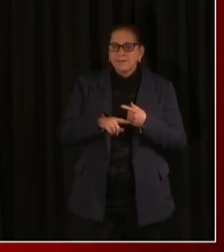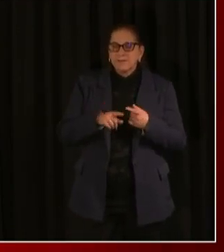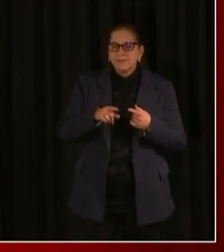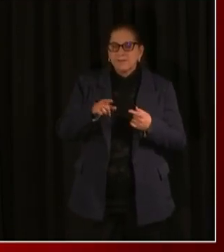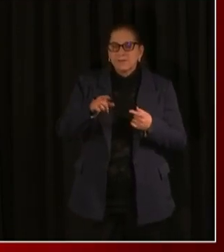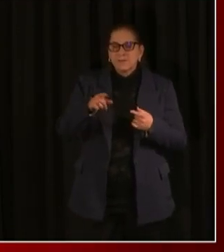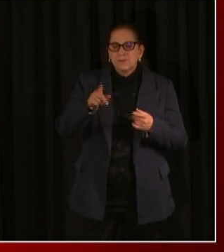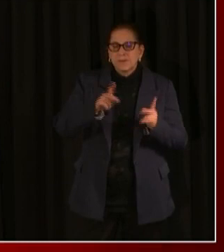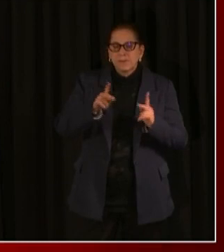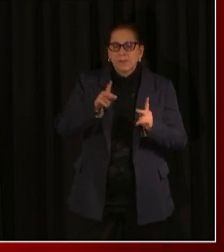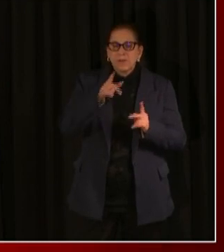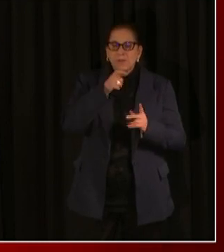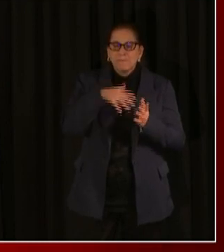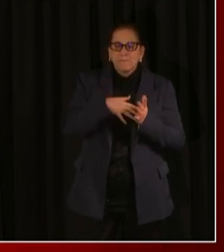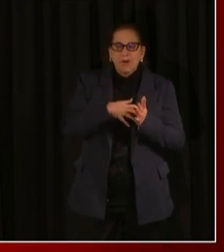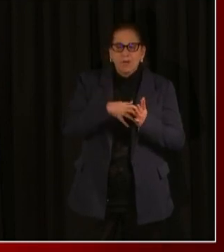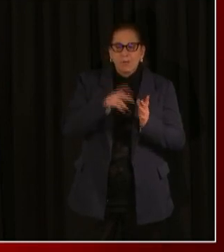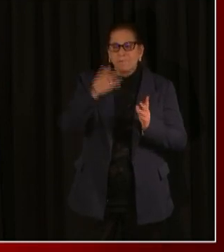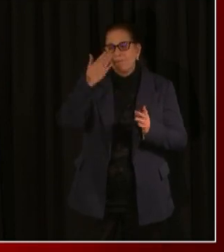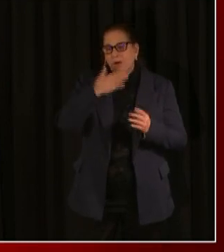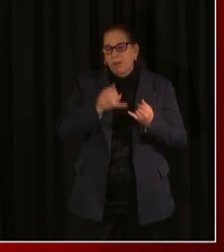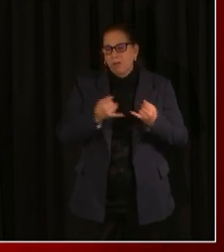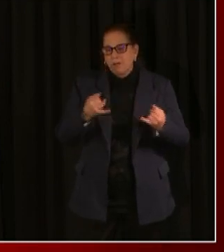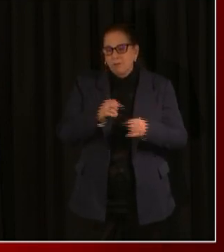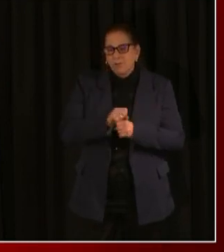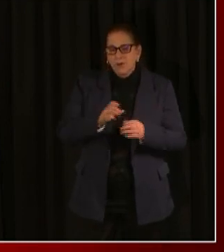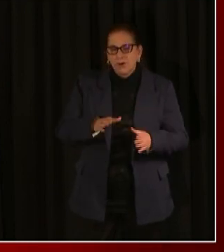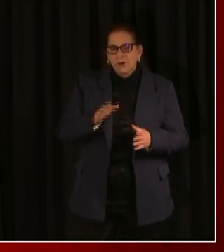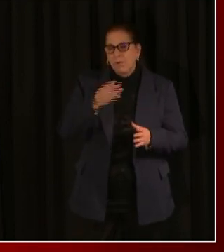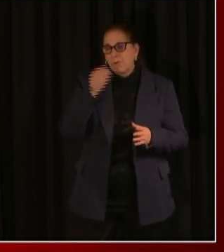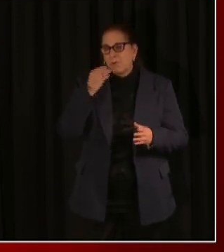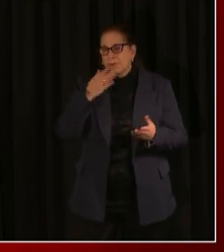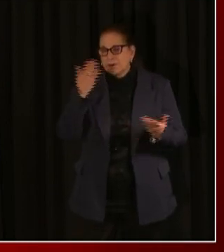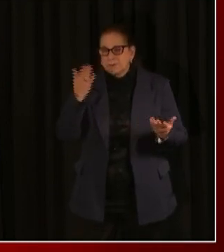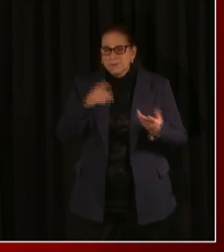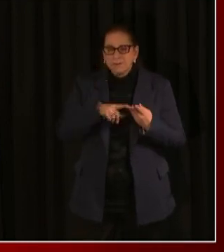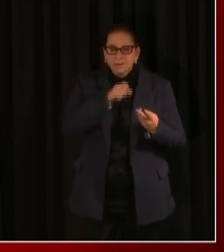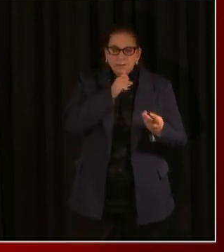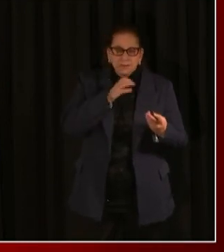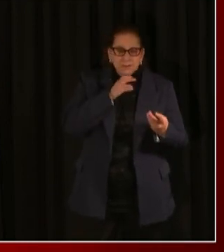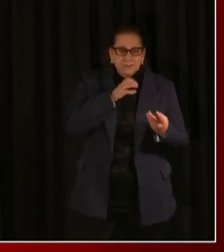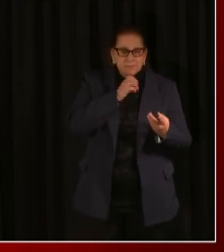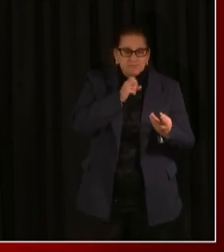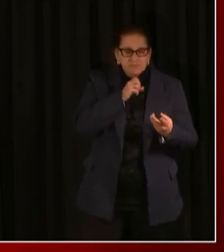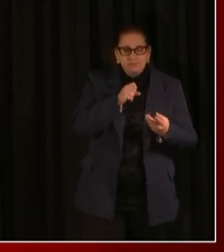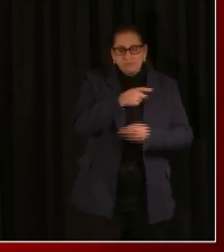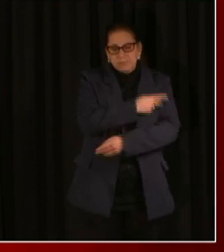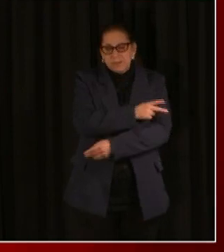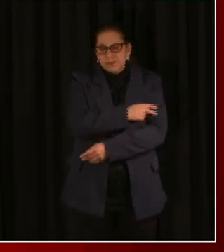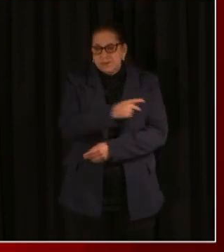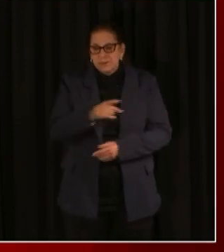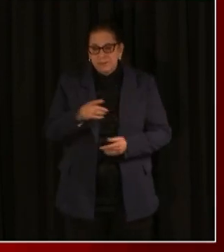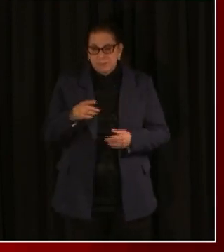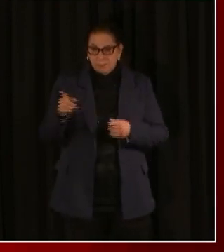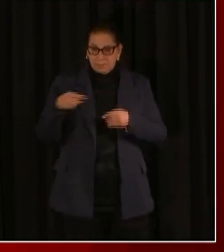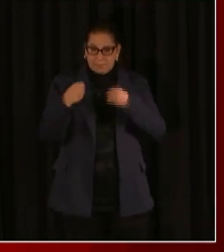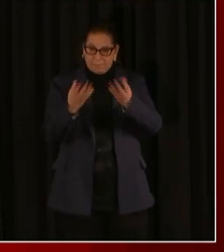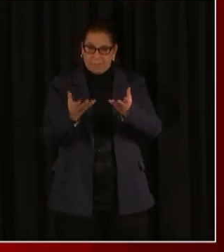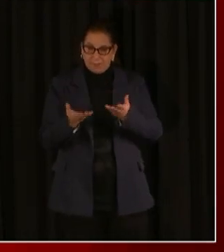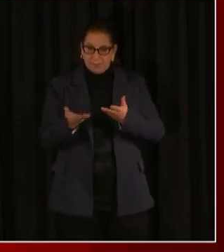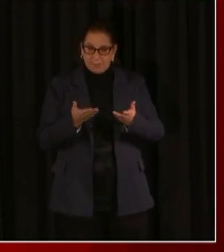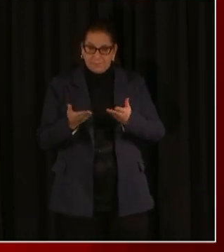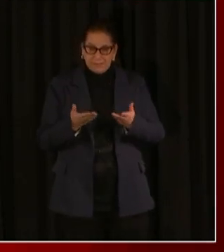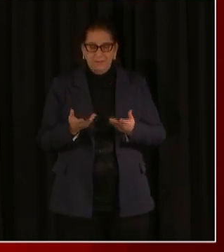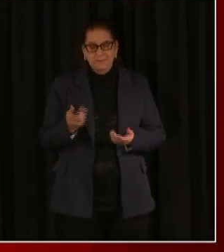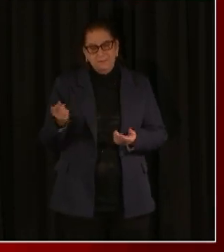tier 2. Again, continuation of the previous groups, including detention